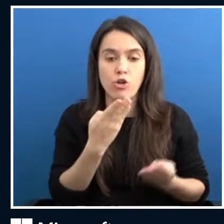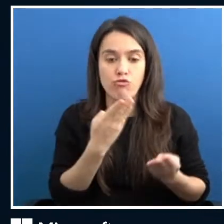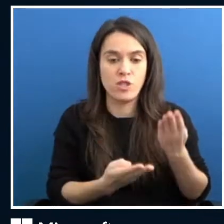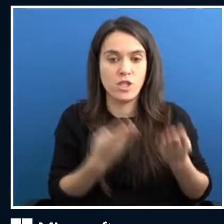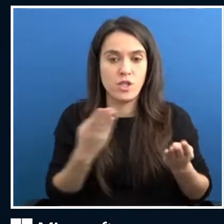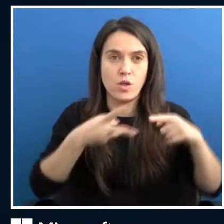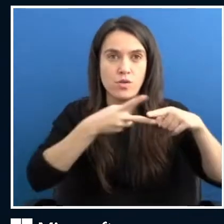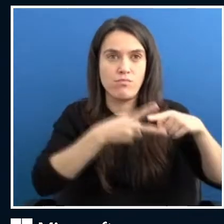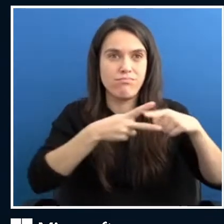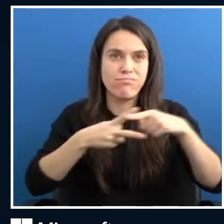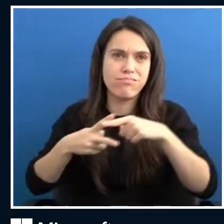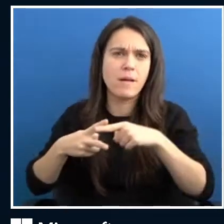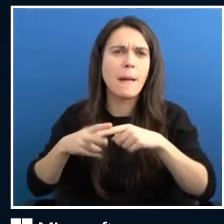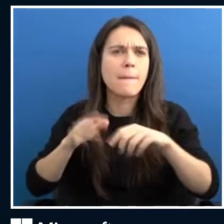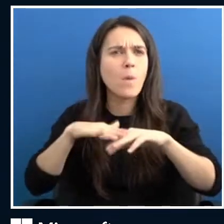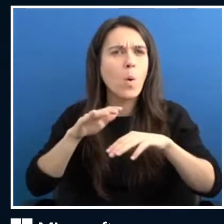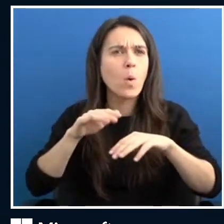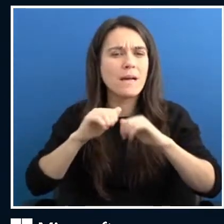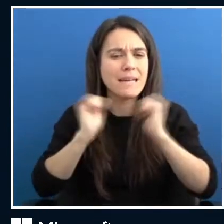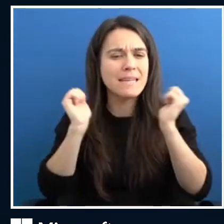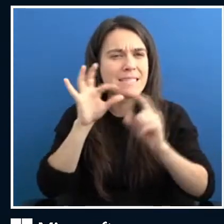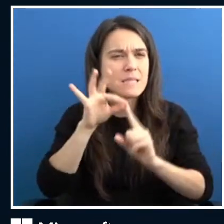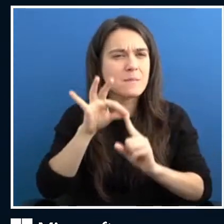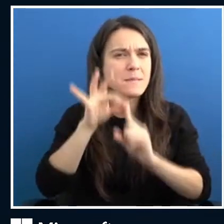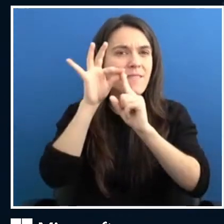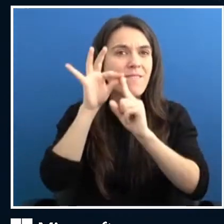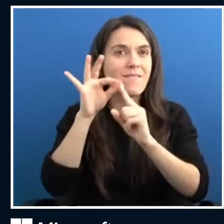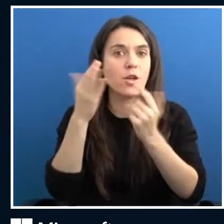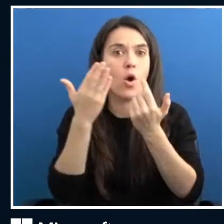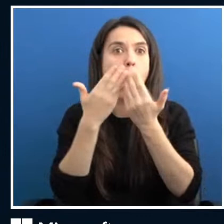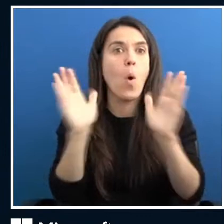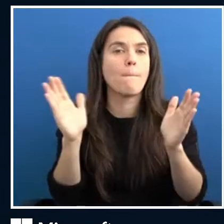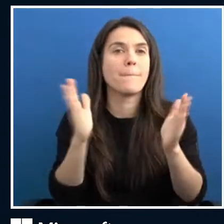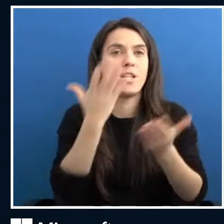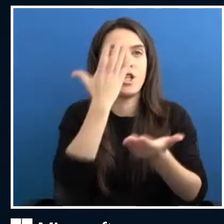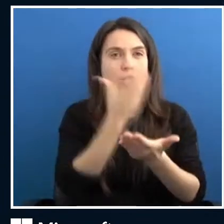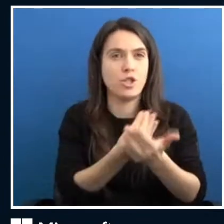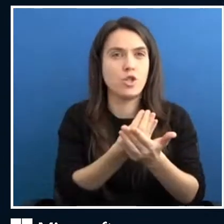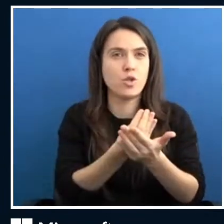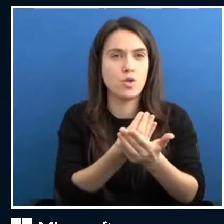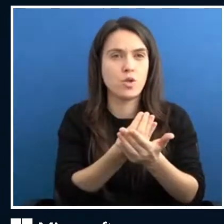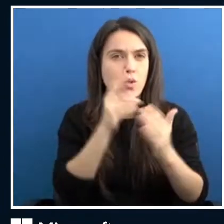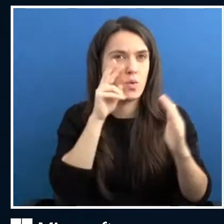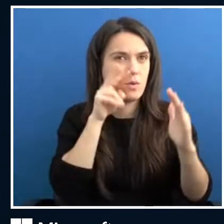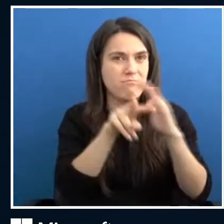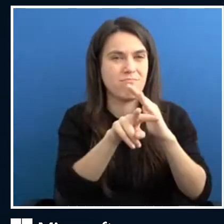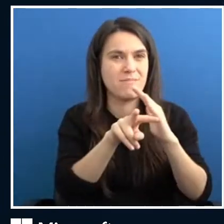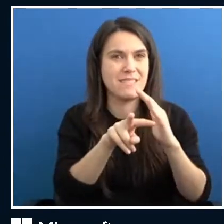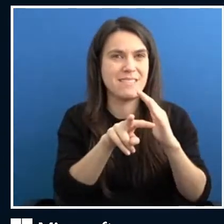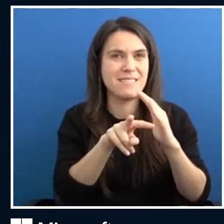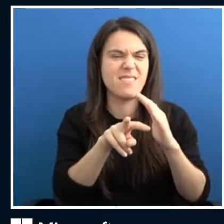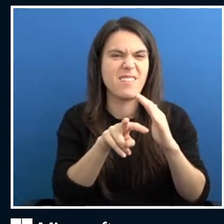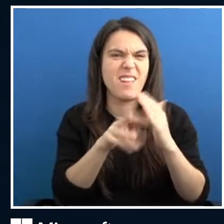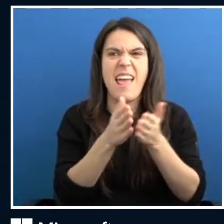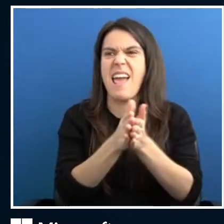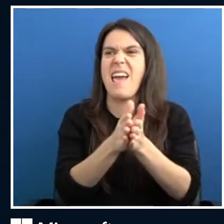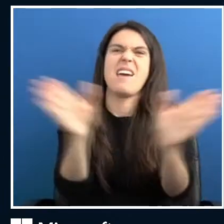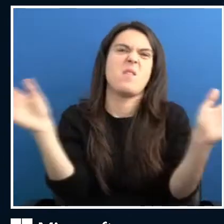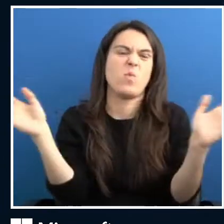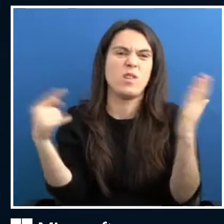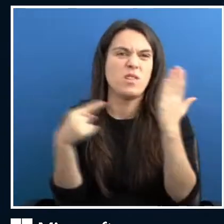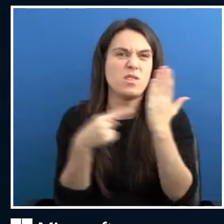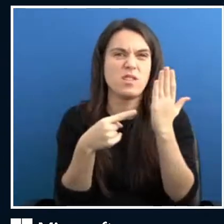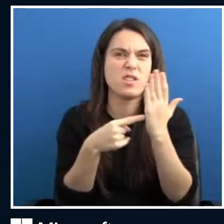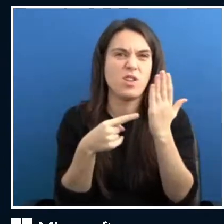look at the open source, because anyone in the technology field can begin flagging